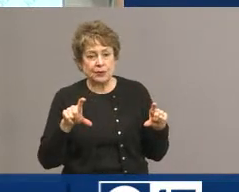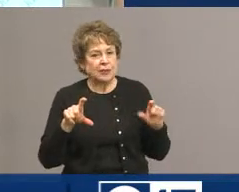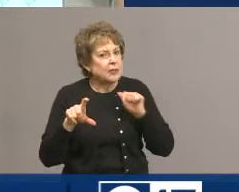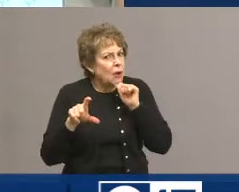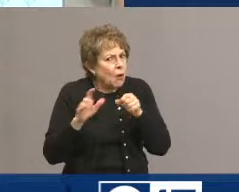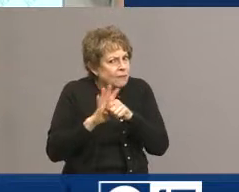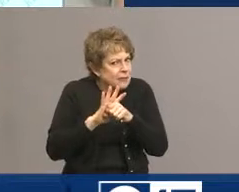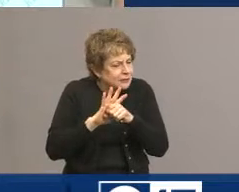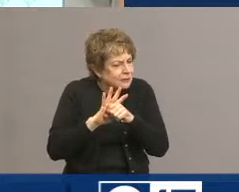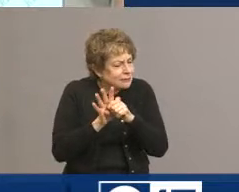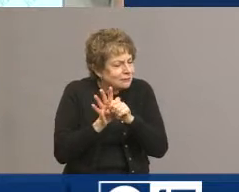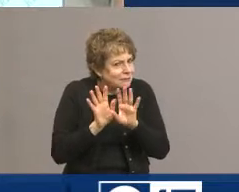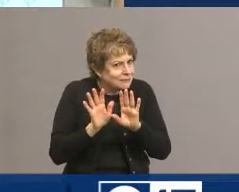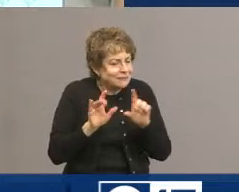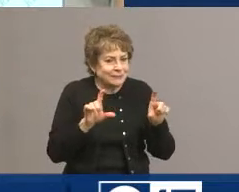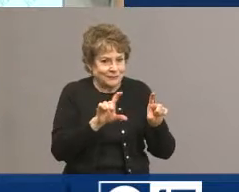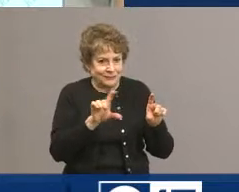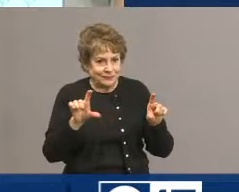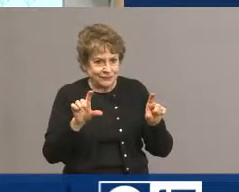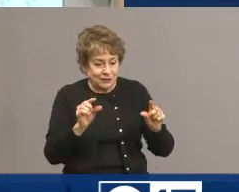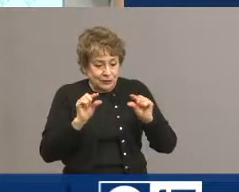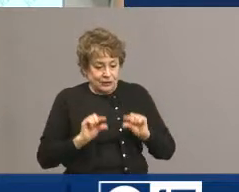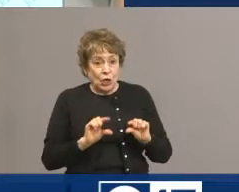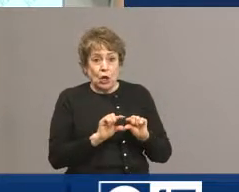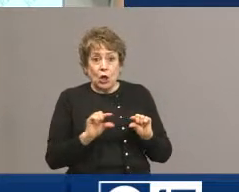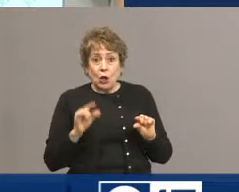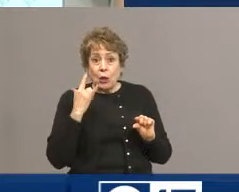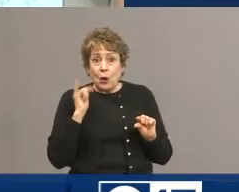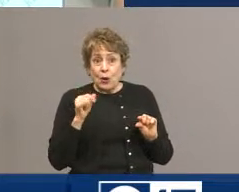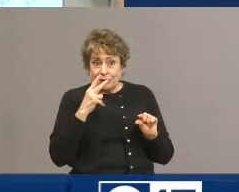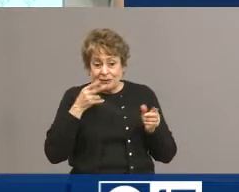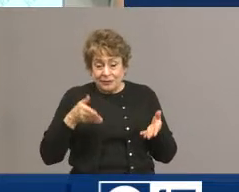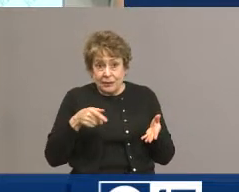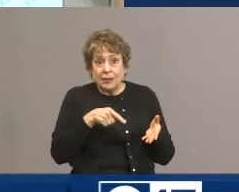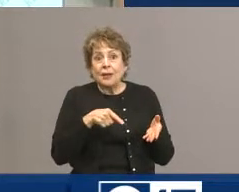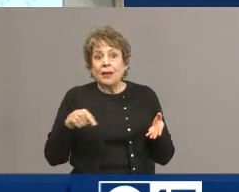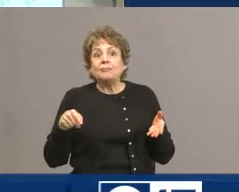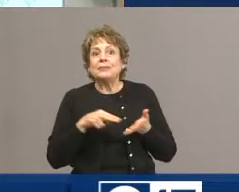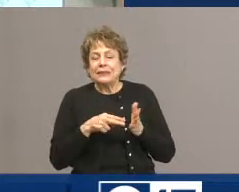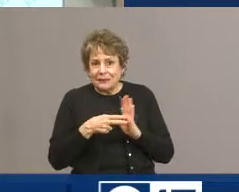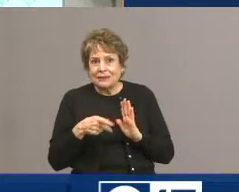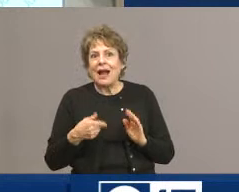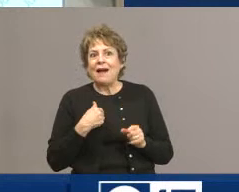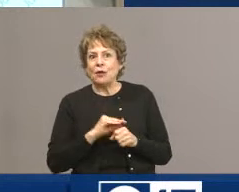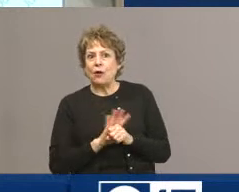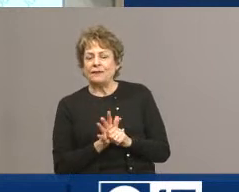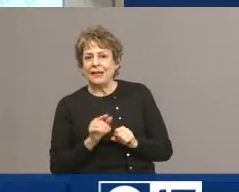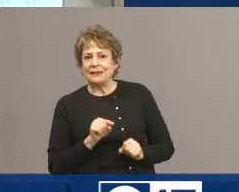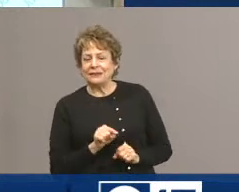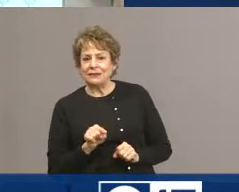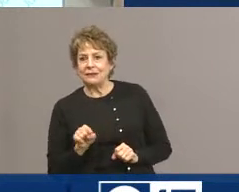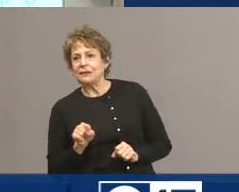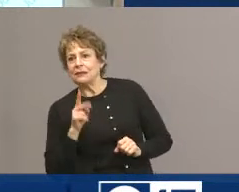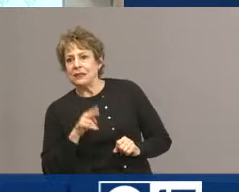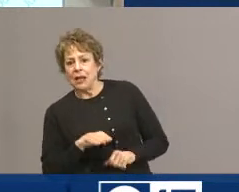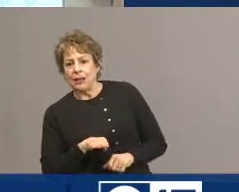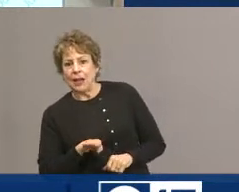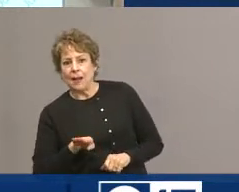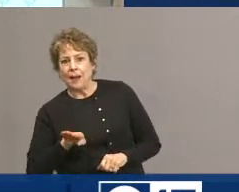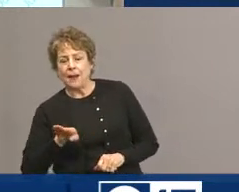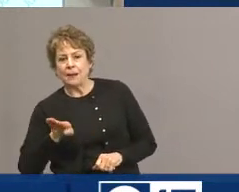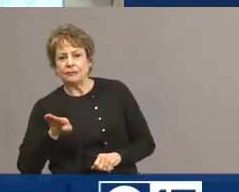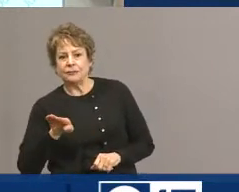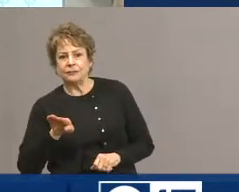facilities. This doesn't include surge capacity. If you remember, we went and did the